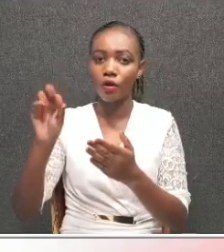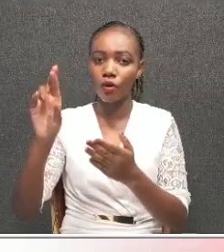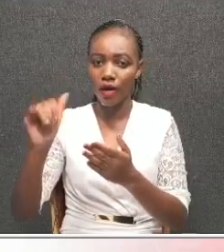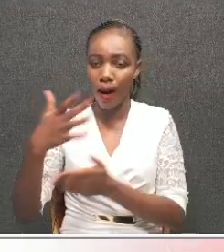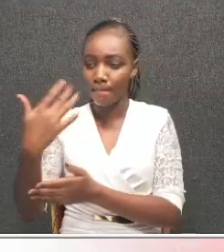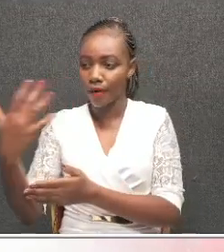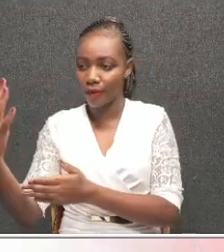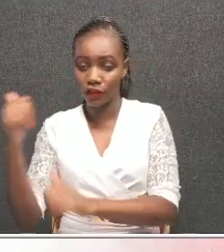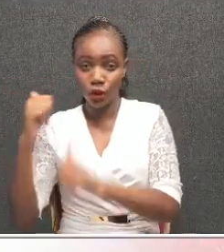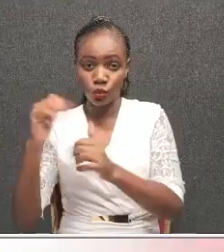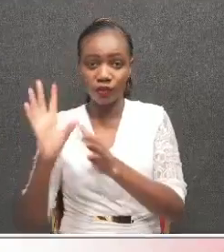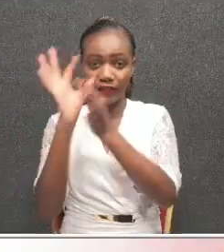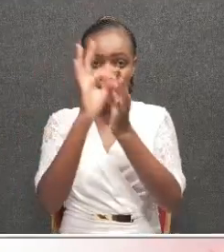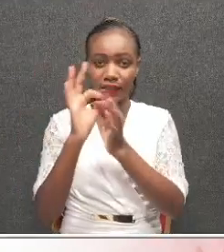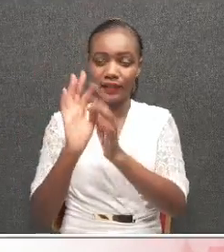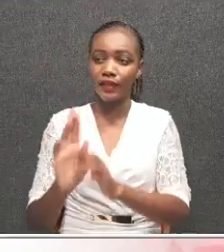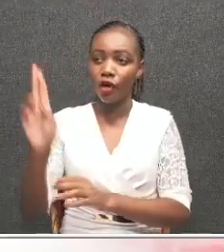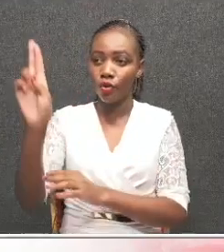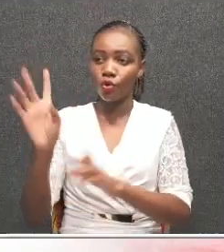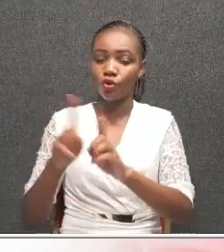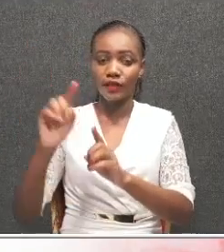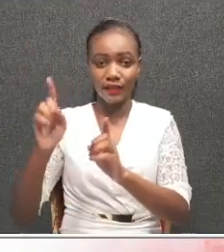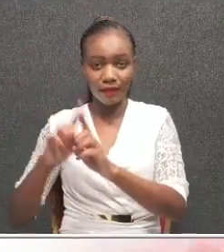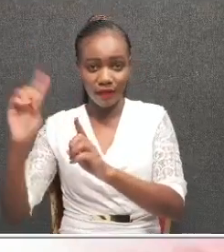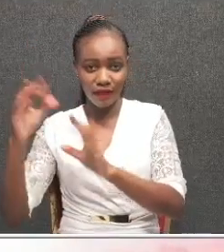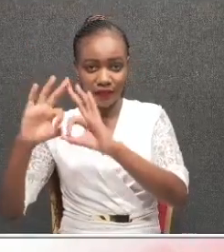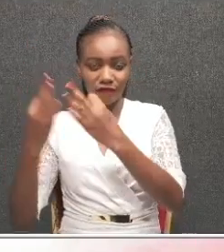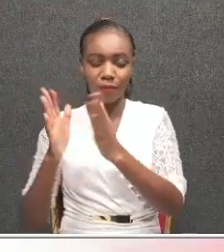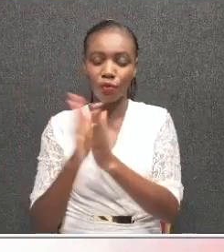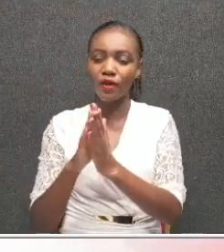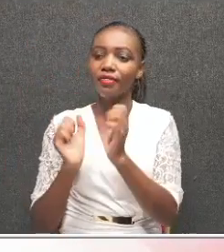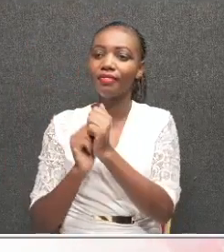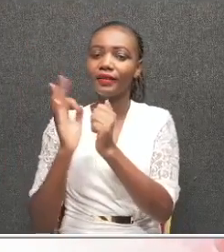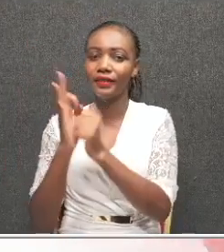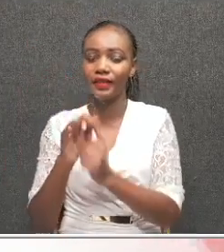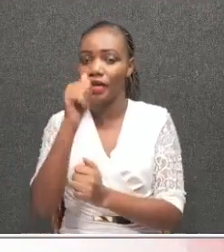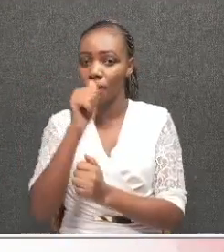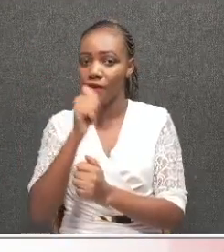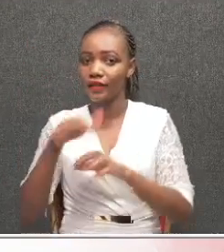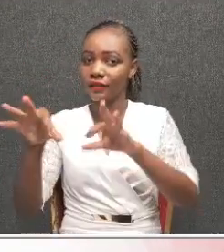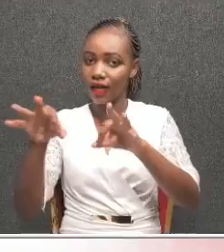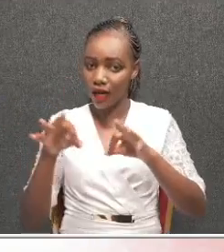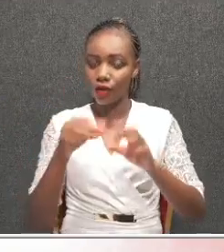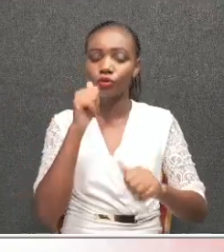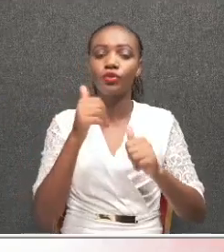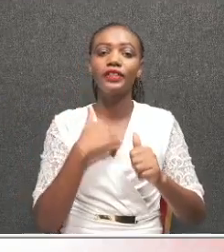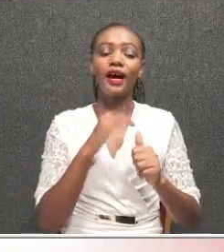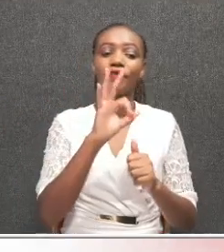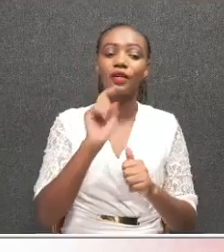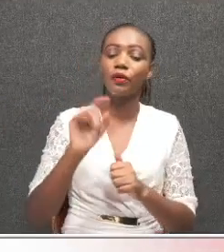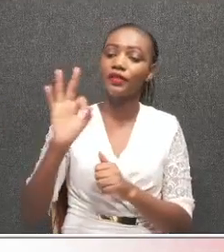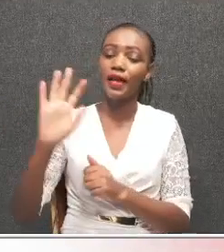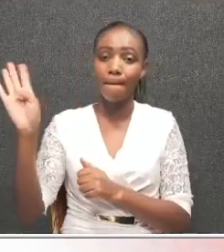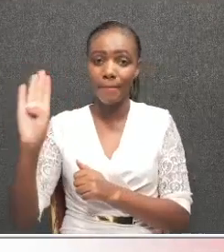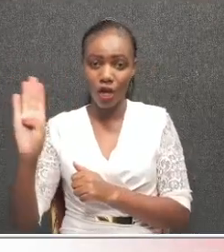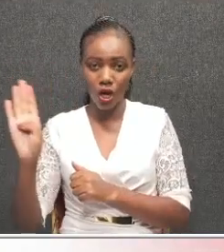President Uhuru Kenyatta and the first family with 13 secret offshore accounts reportedly worth 3.3 billion